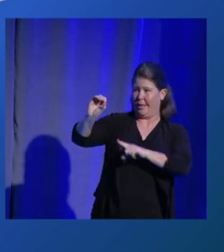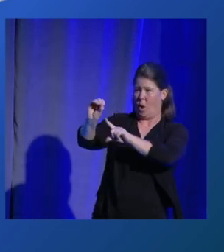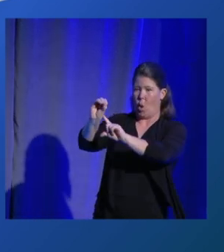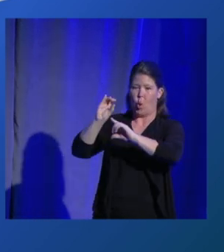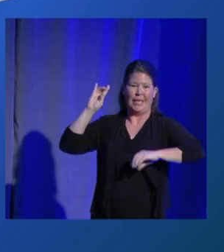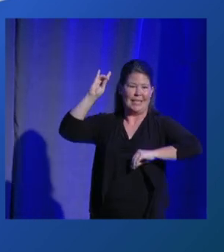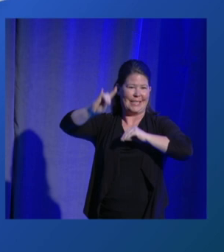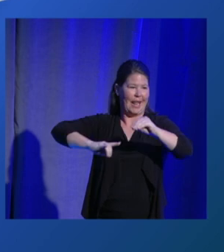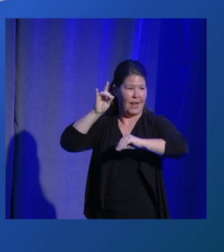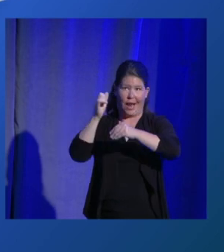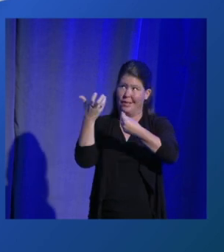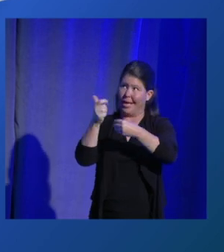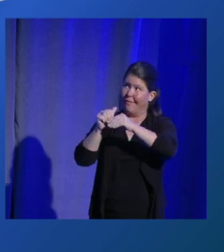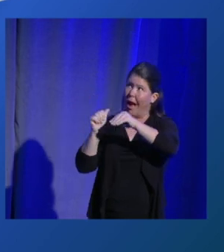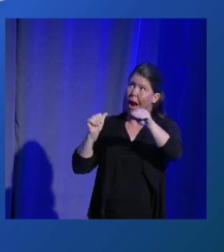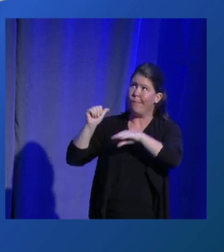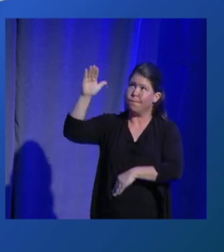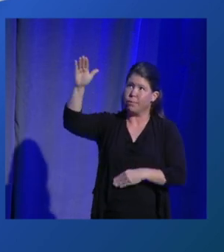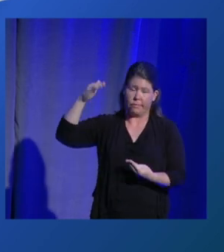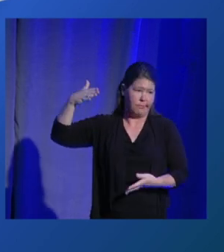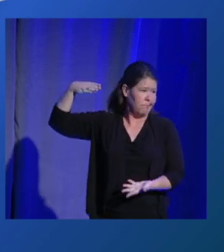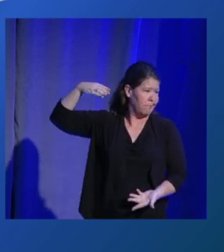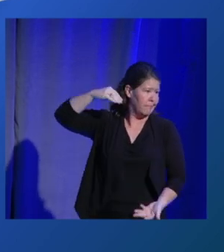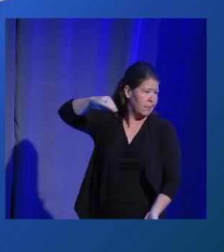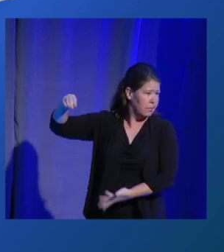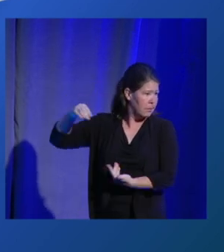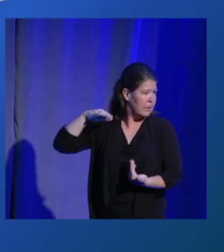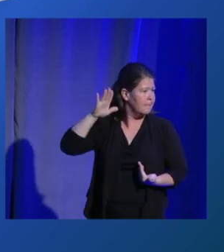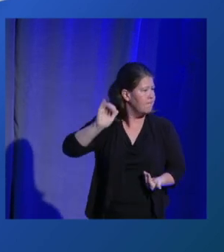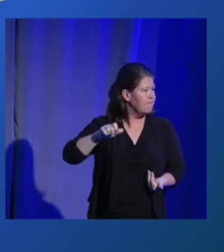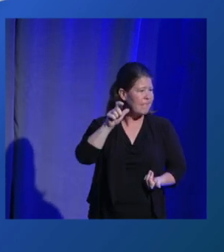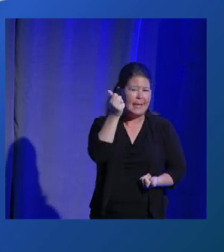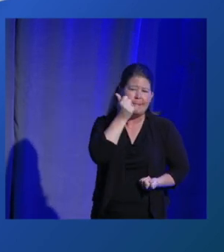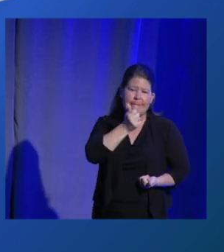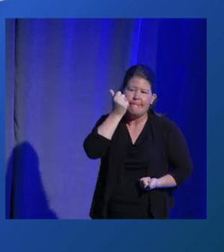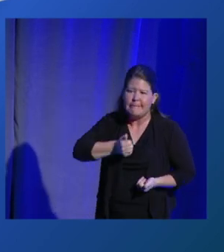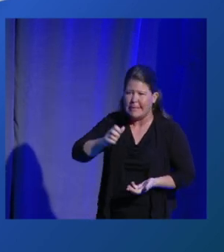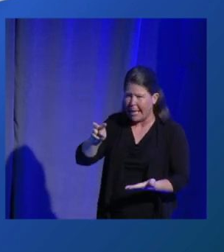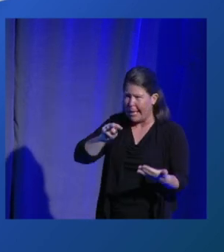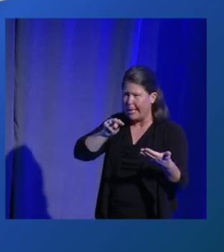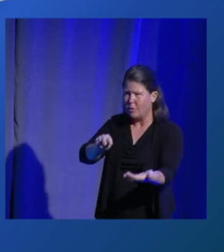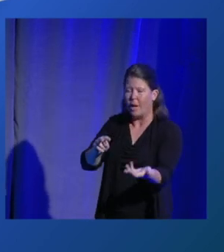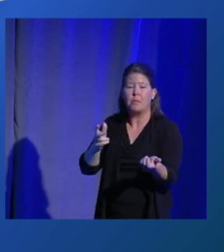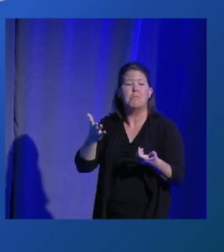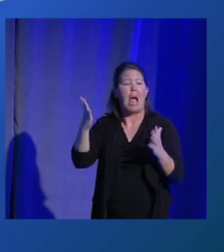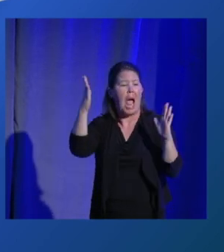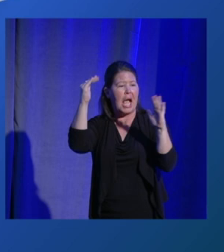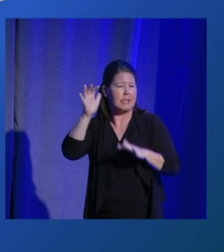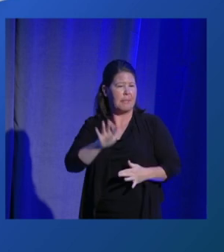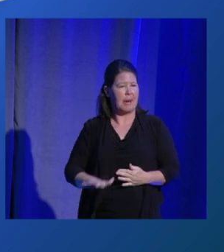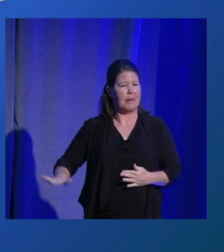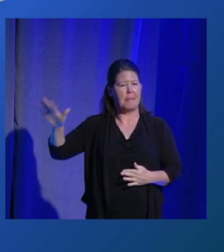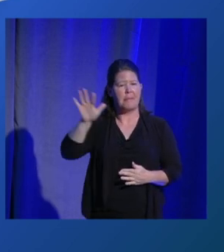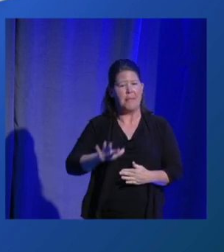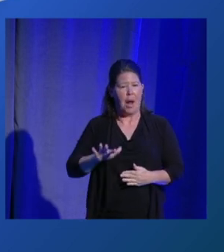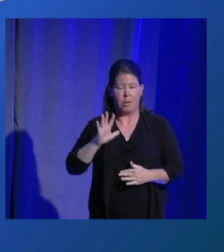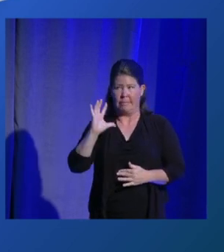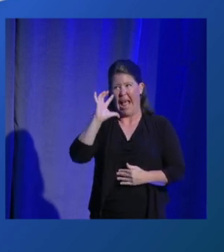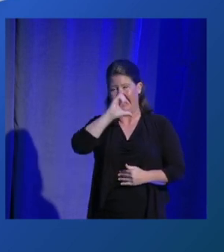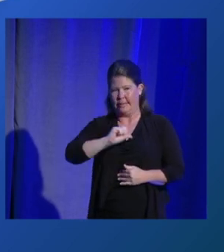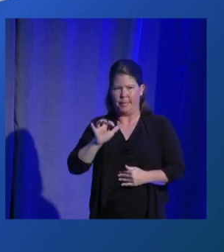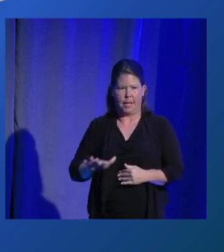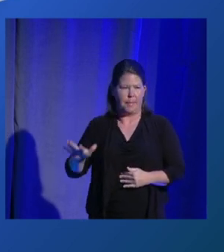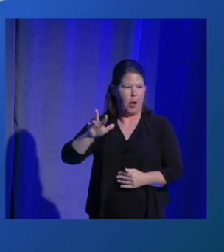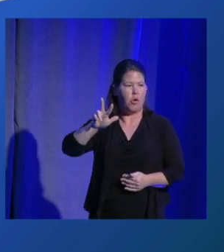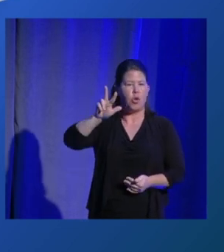concerned scientists which keeps a daily track of this estimates that there are 3,300 still operating on